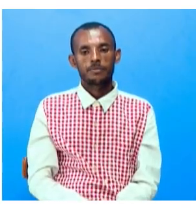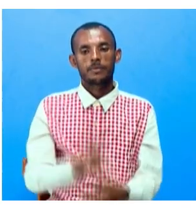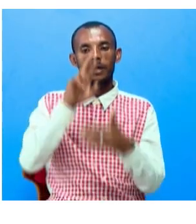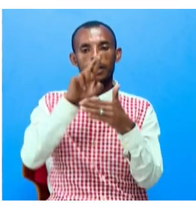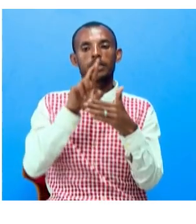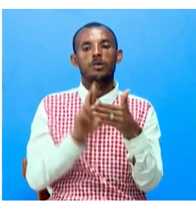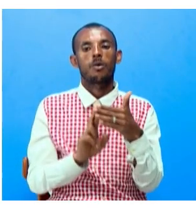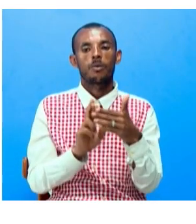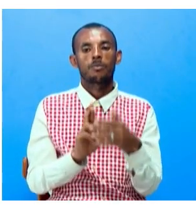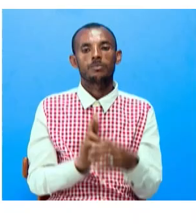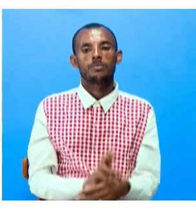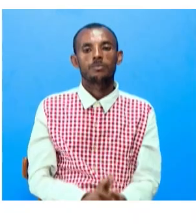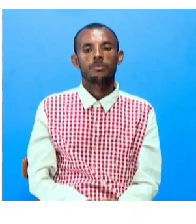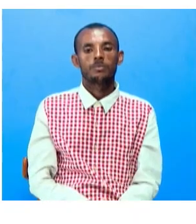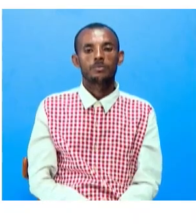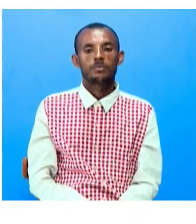ratio